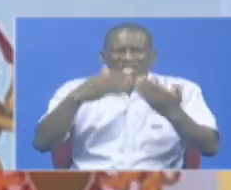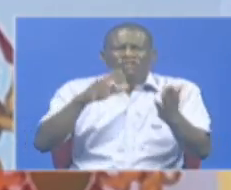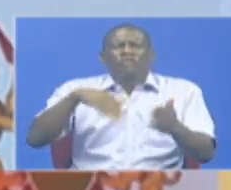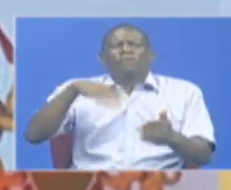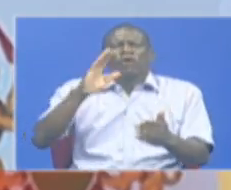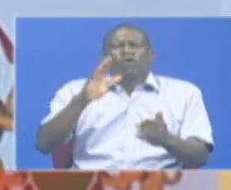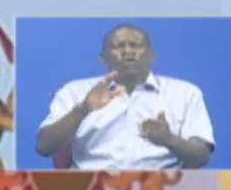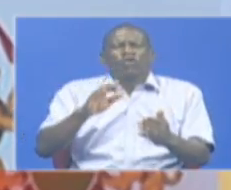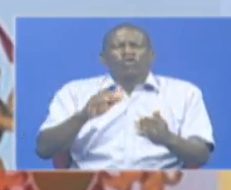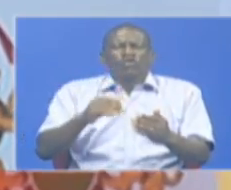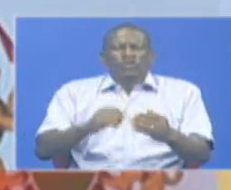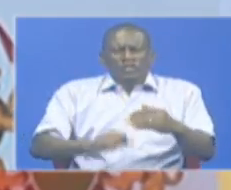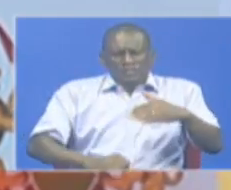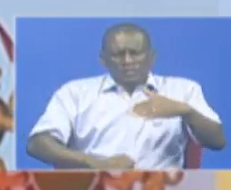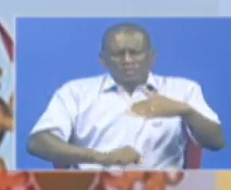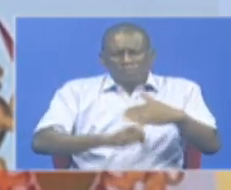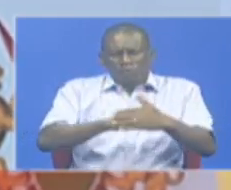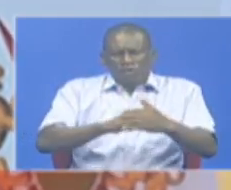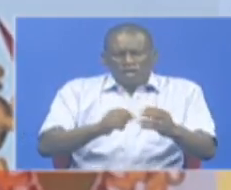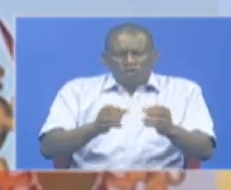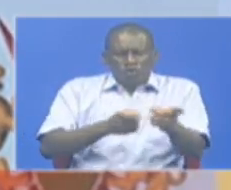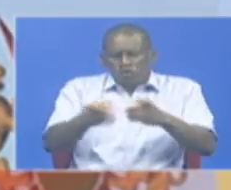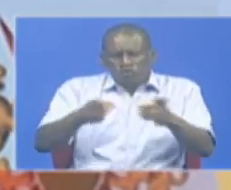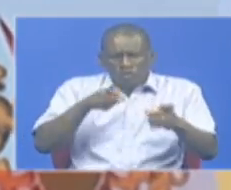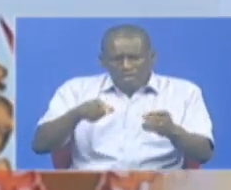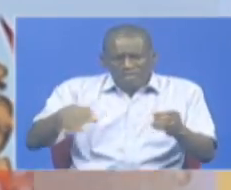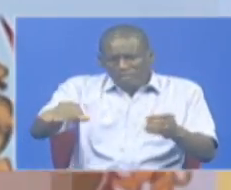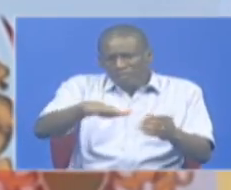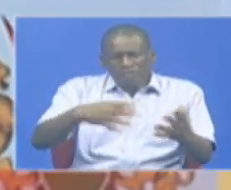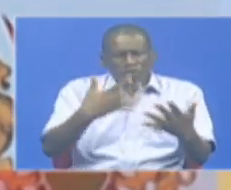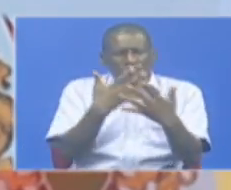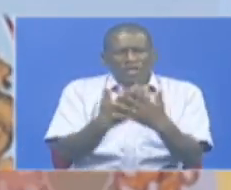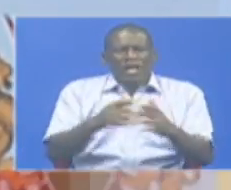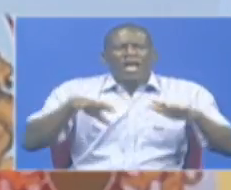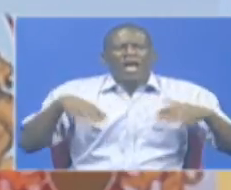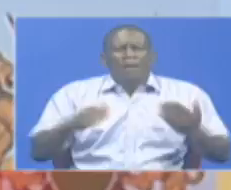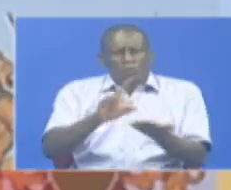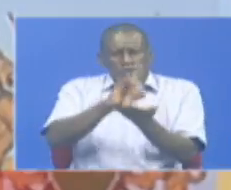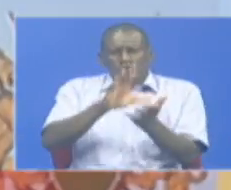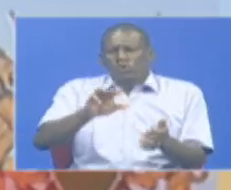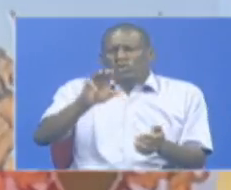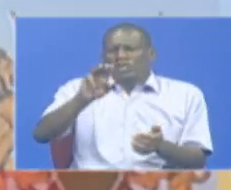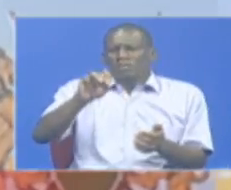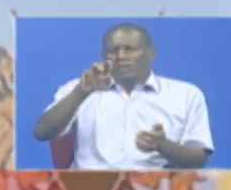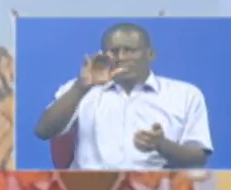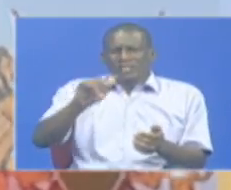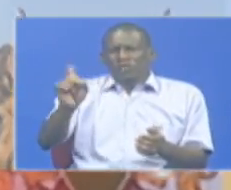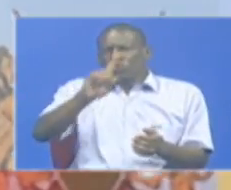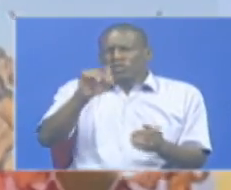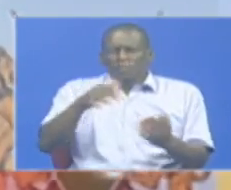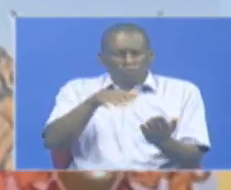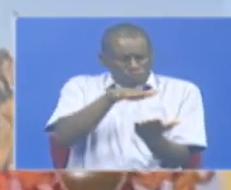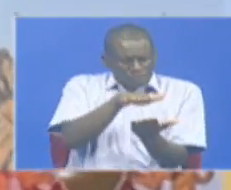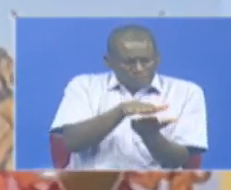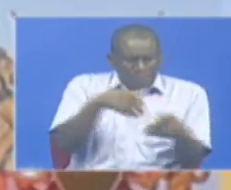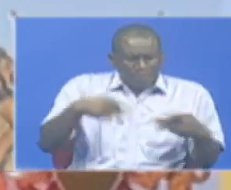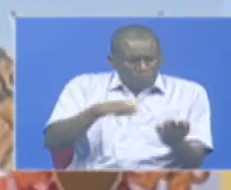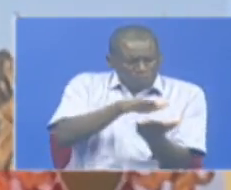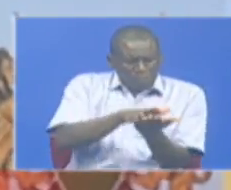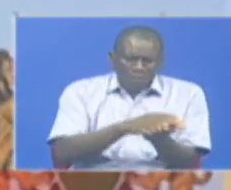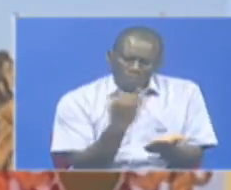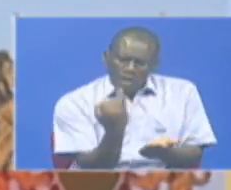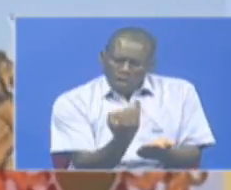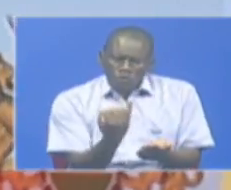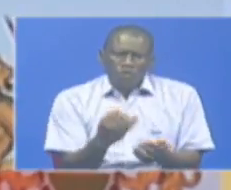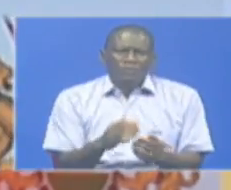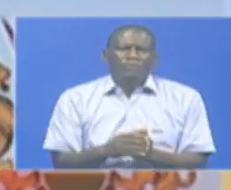impactful interventions in that space. With regard to Dr. Masikori's question on quarantine issues and